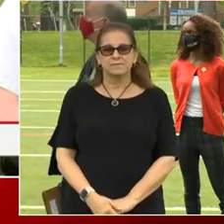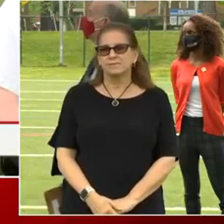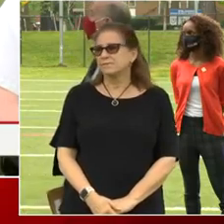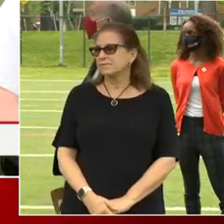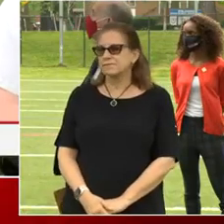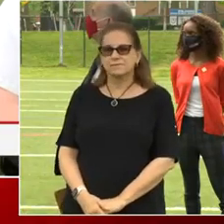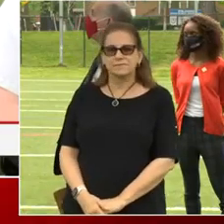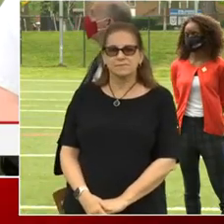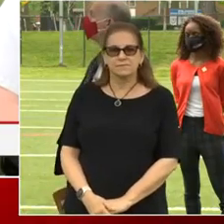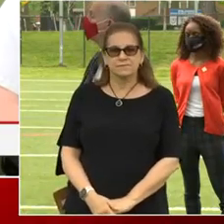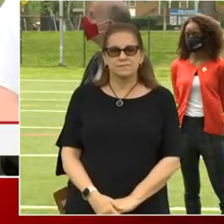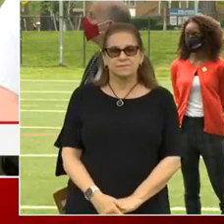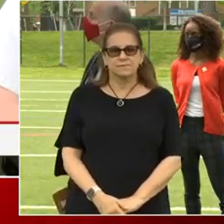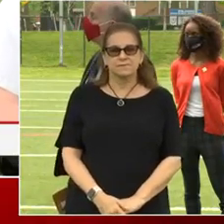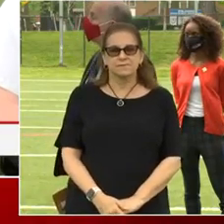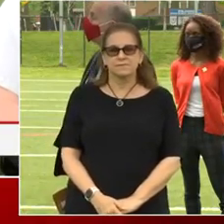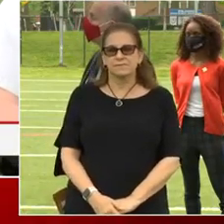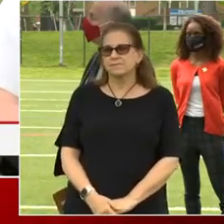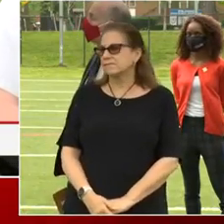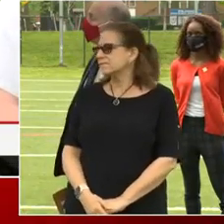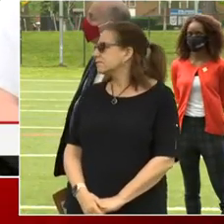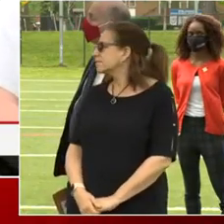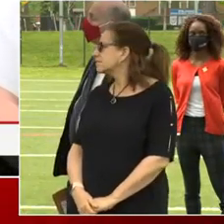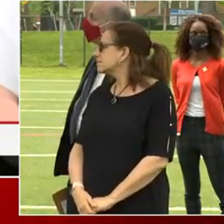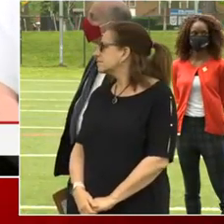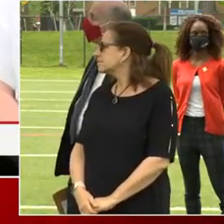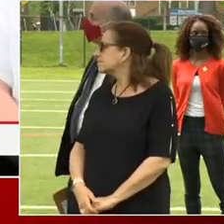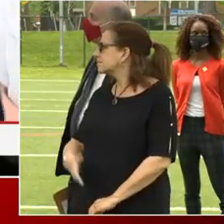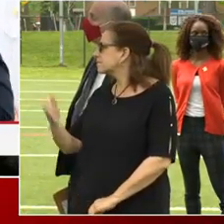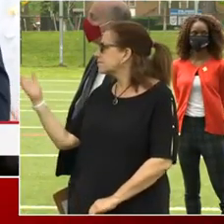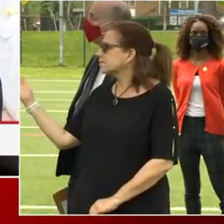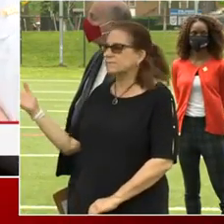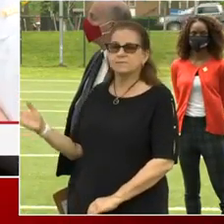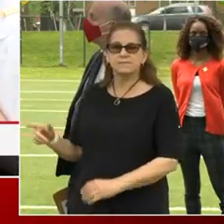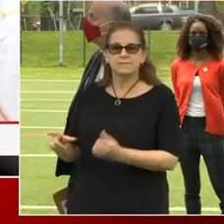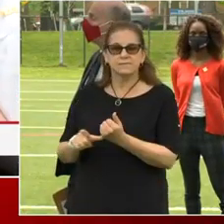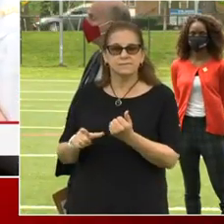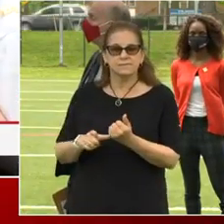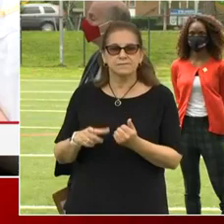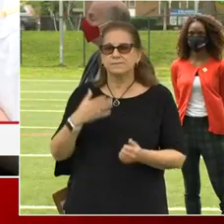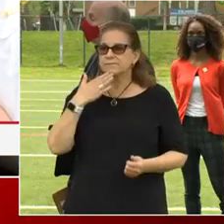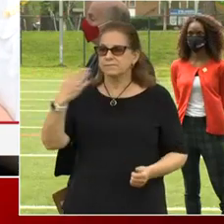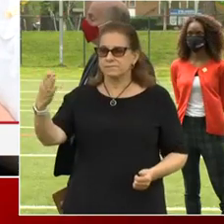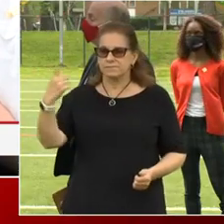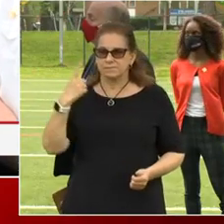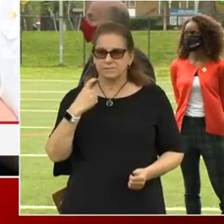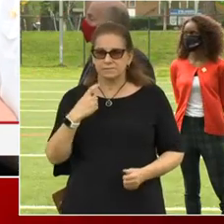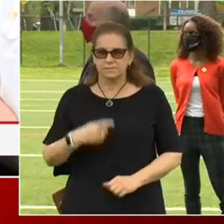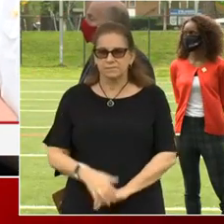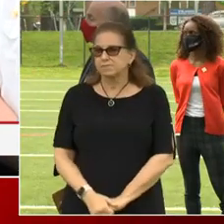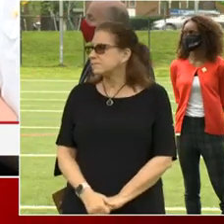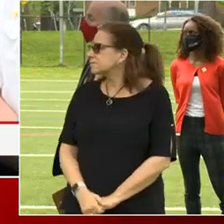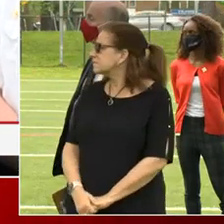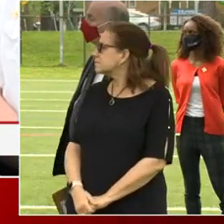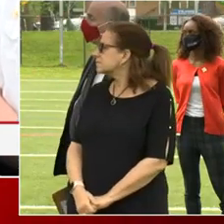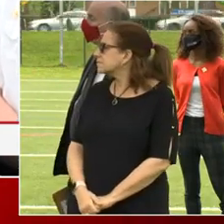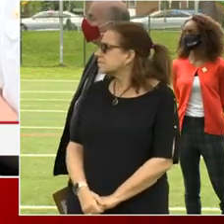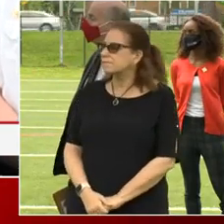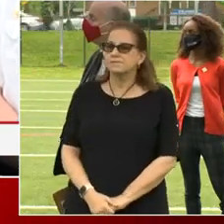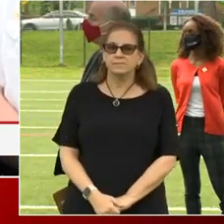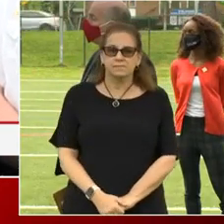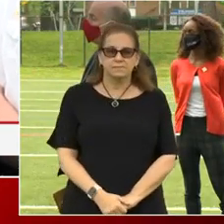about the DYRS piece. Thank you for the question. Not talking about the arrest, the chief covered